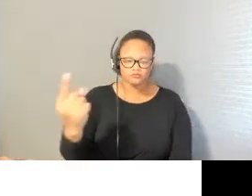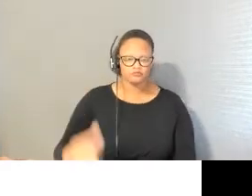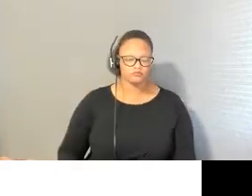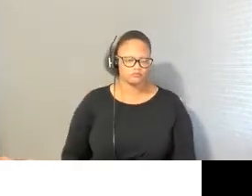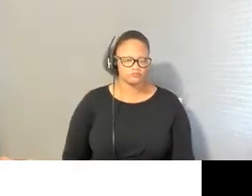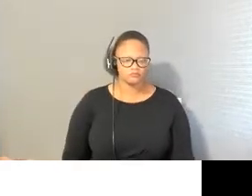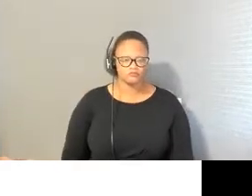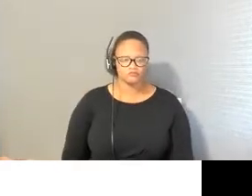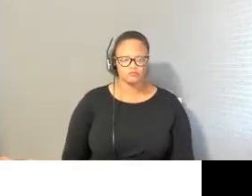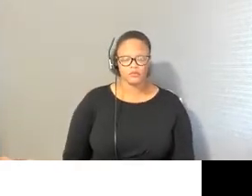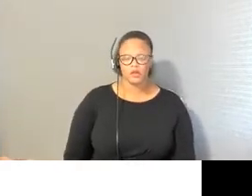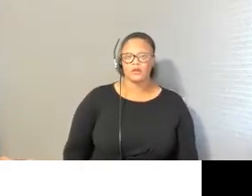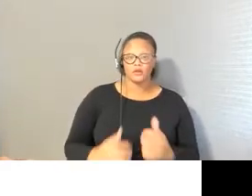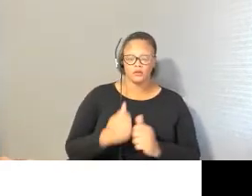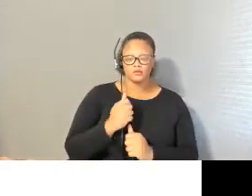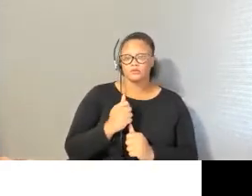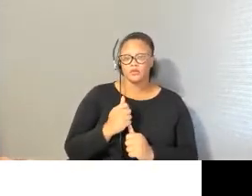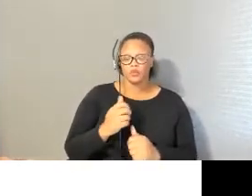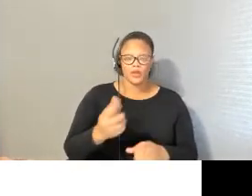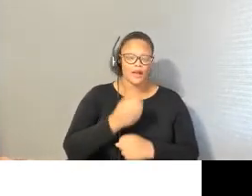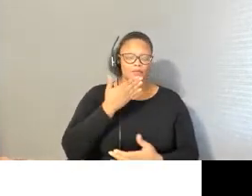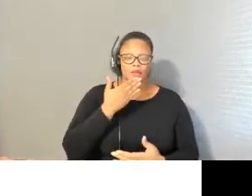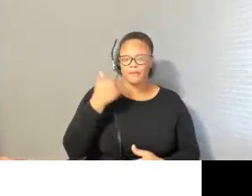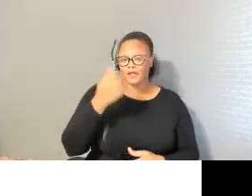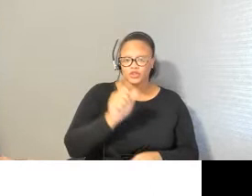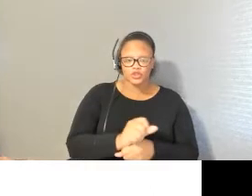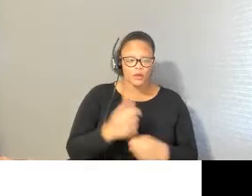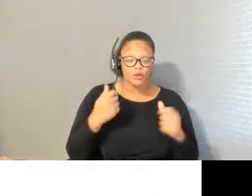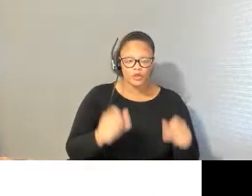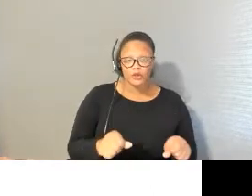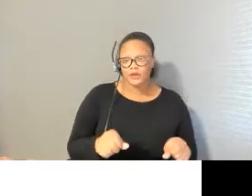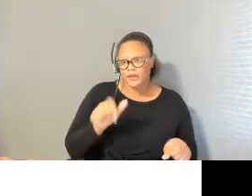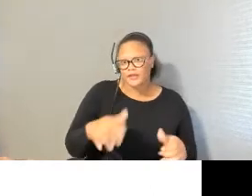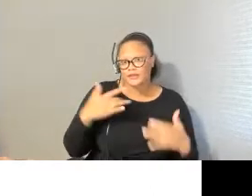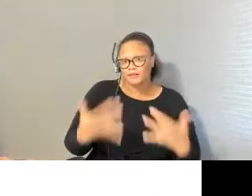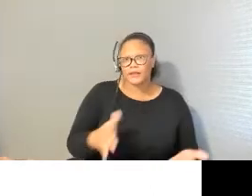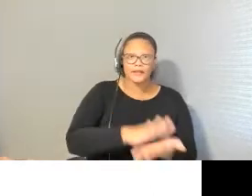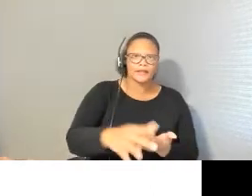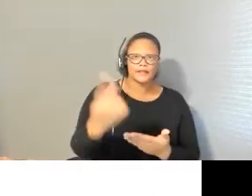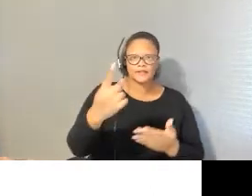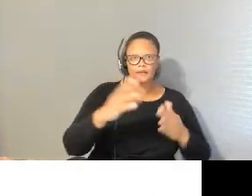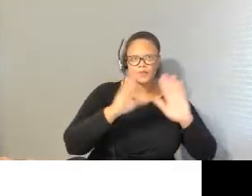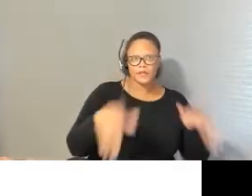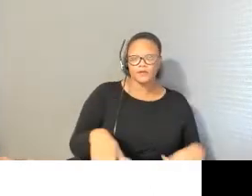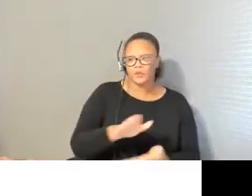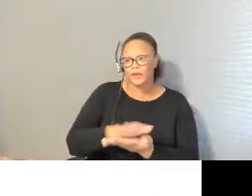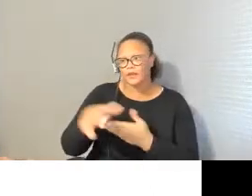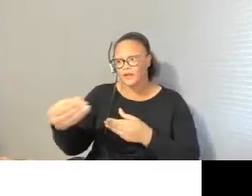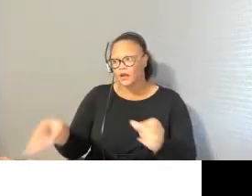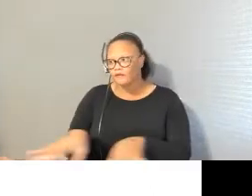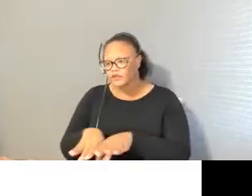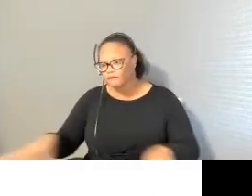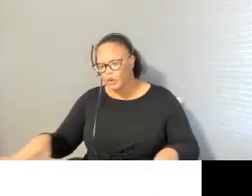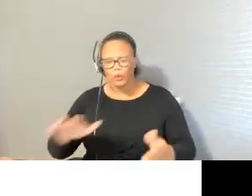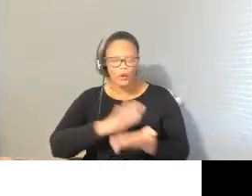because the best job we could have gotten, we got was cleaning somebody's house or cleaning an office floor or cleaning